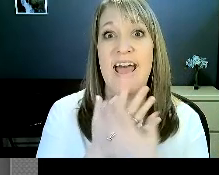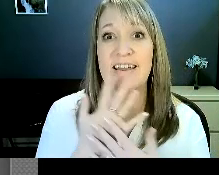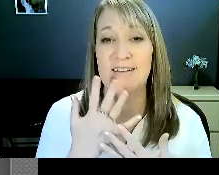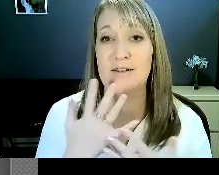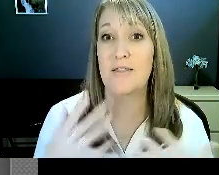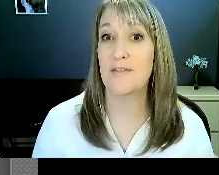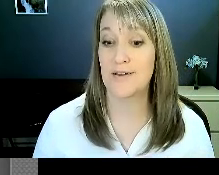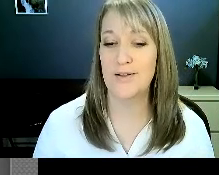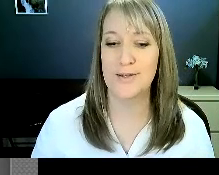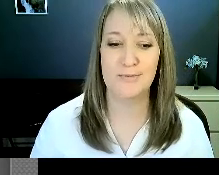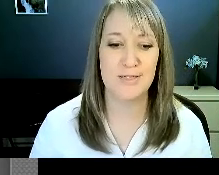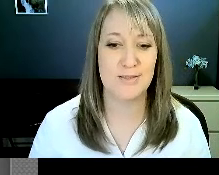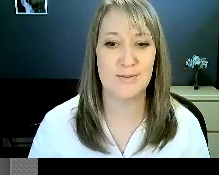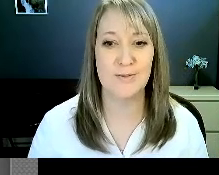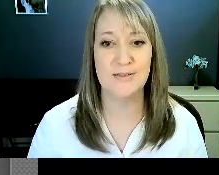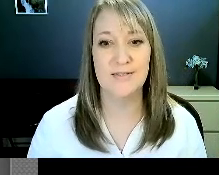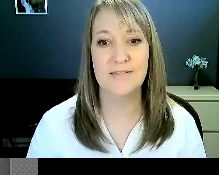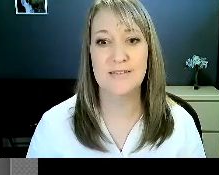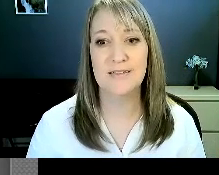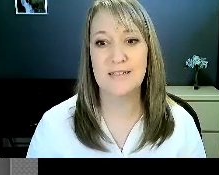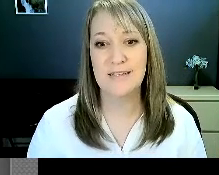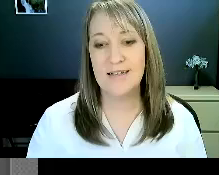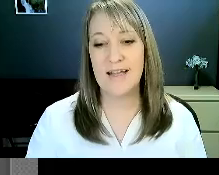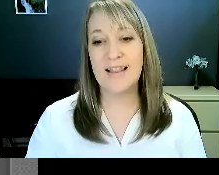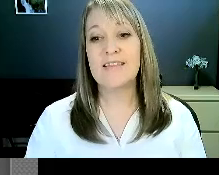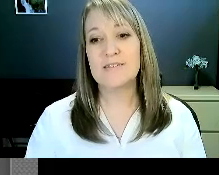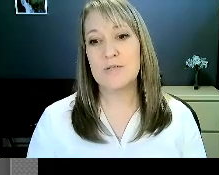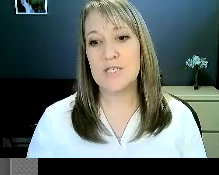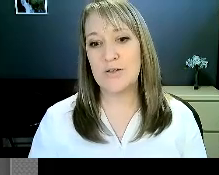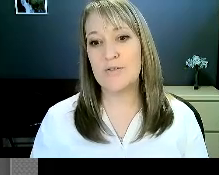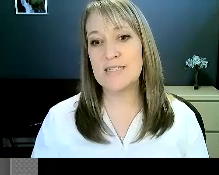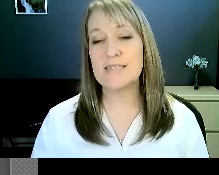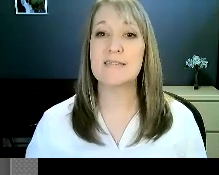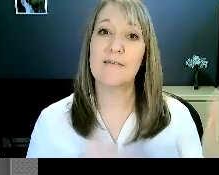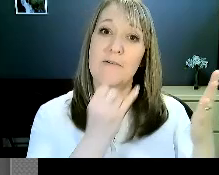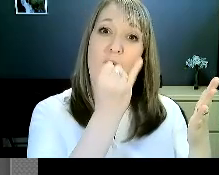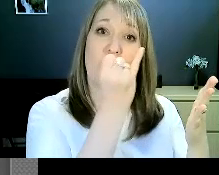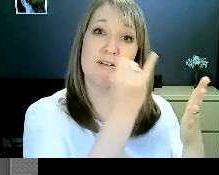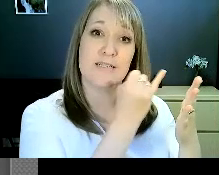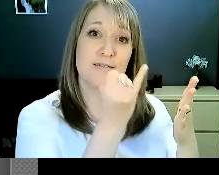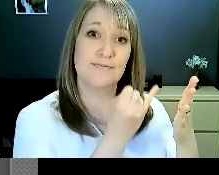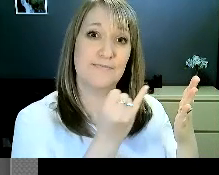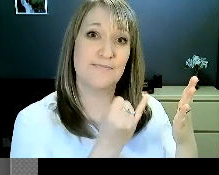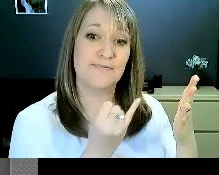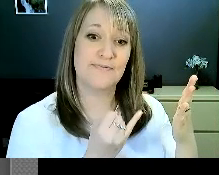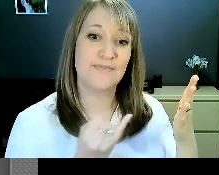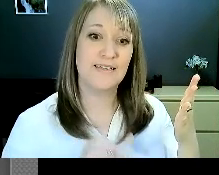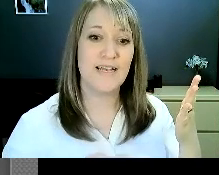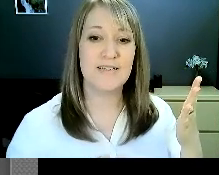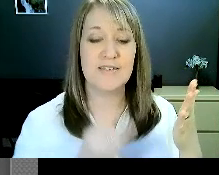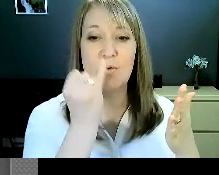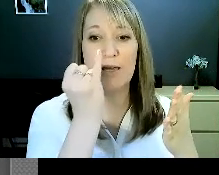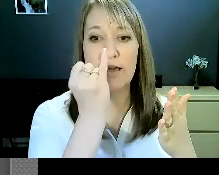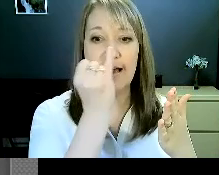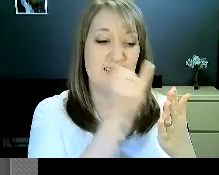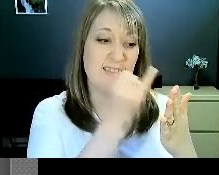then added the color, which is cool. I like this one too. This is the sign for art.